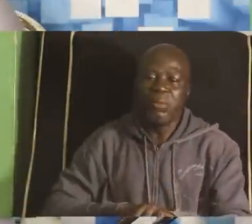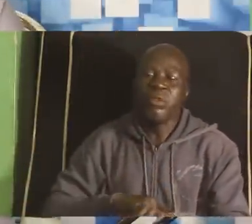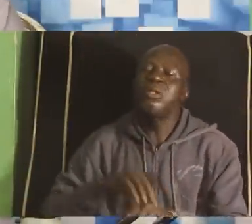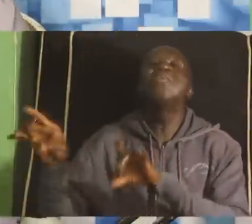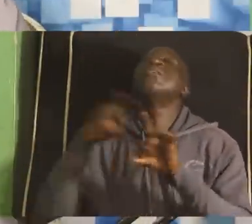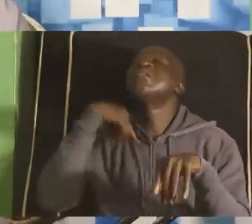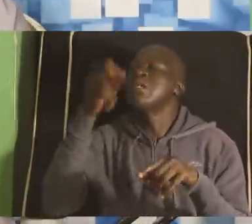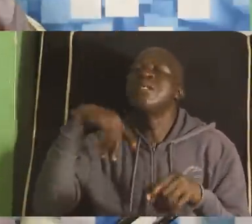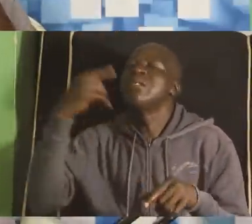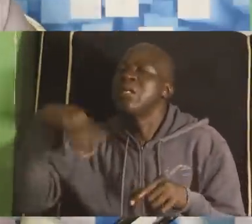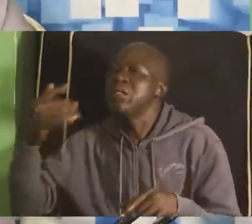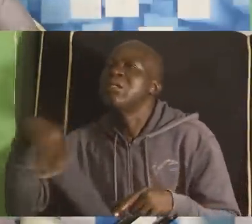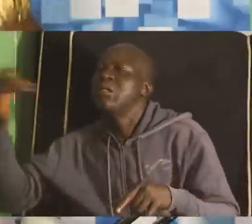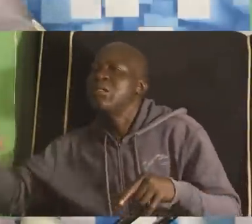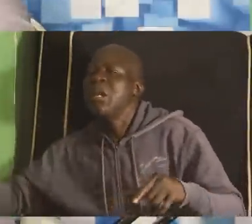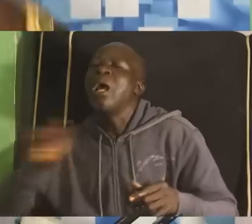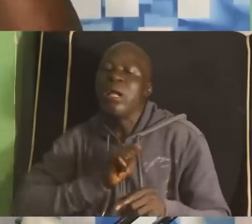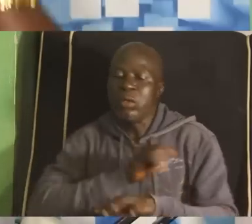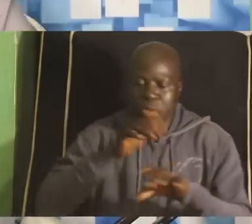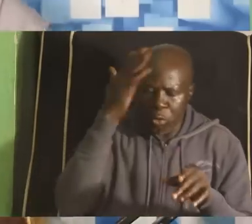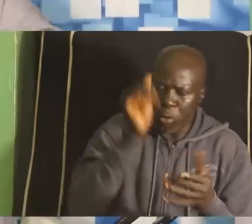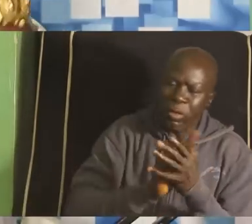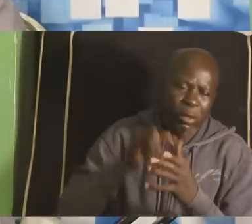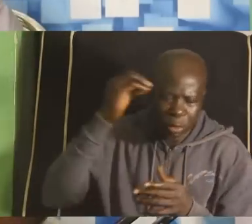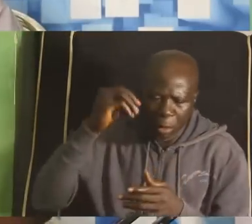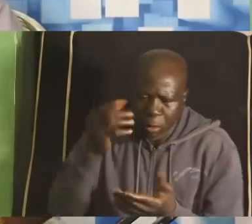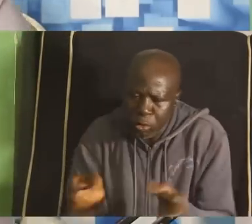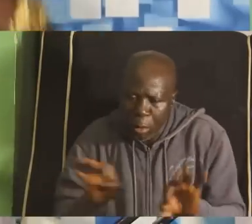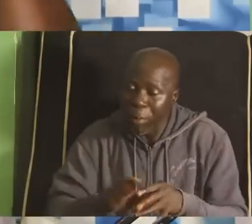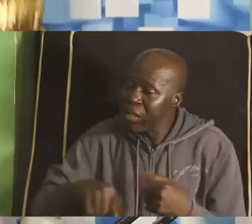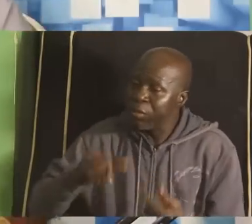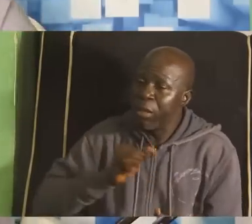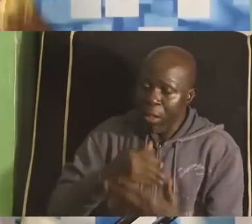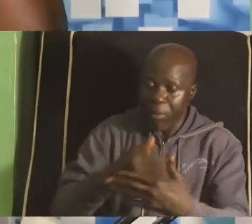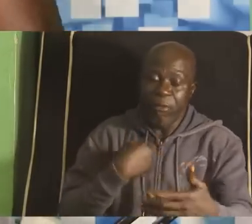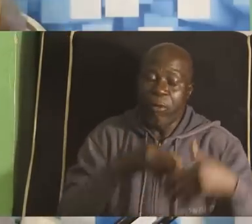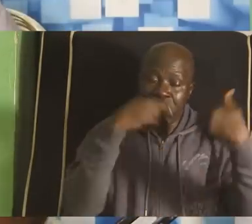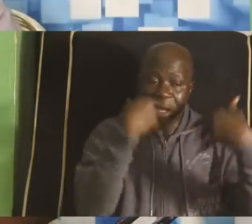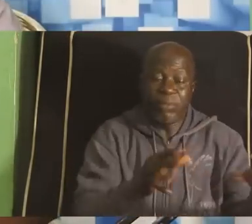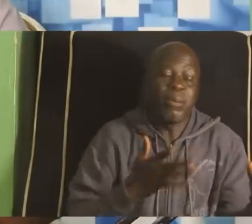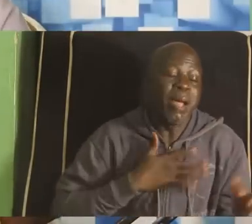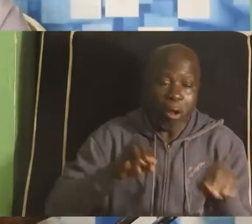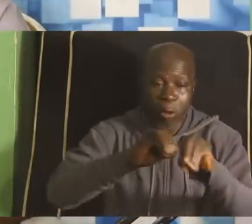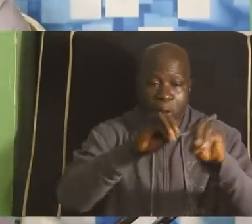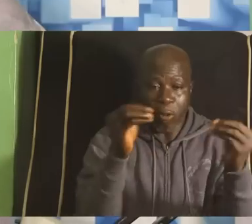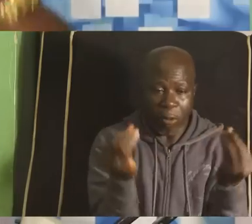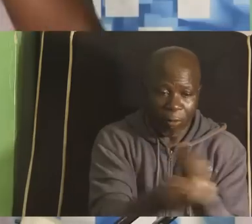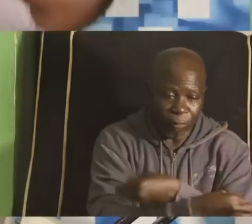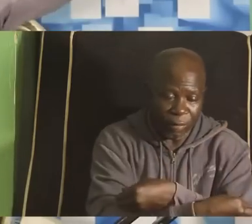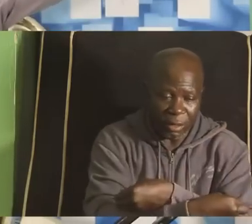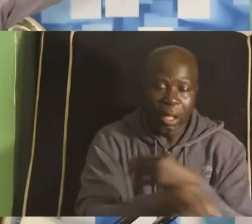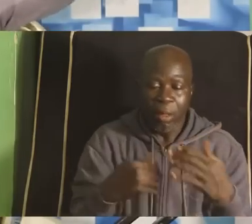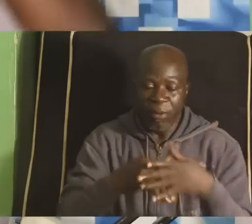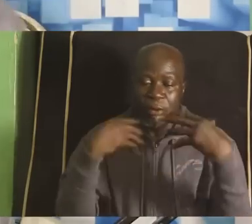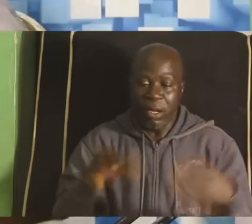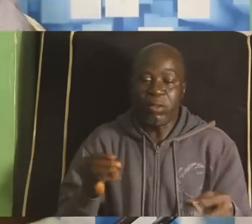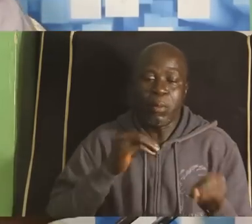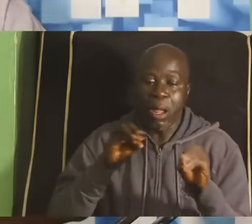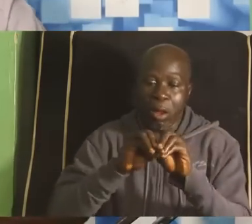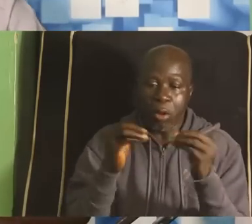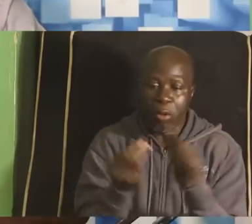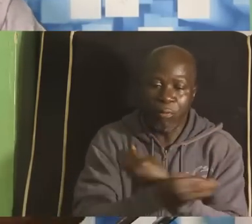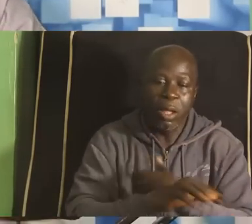to ya milenu. You know what surprise? Koto jade kuro no office before me. Before he left jade kuro no office before me. Before he left my office. And